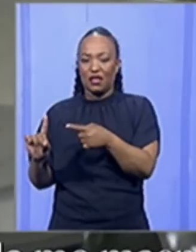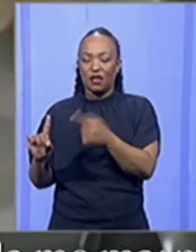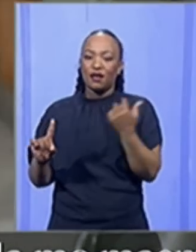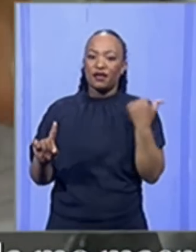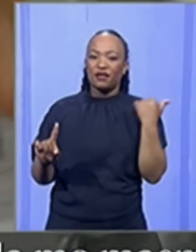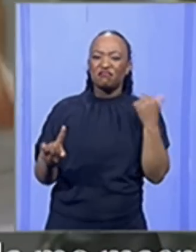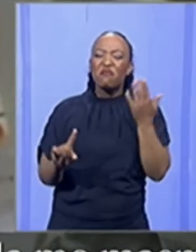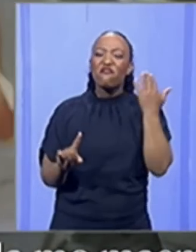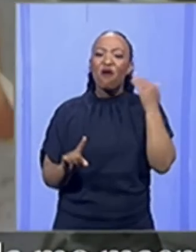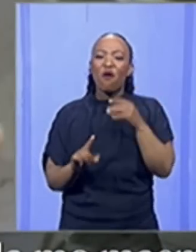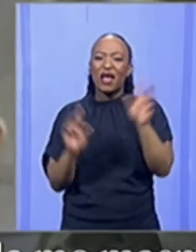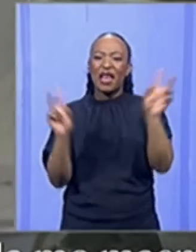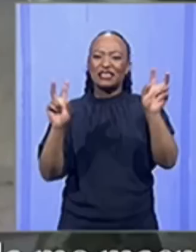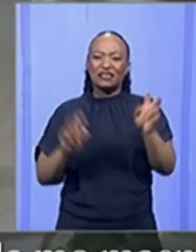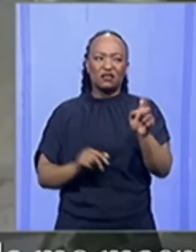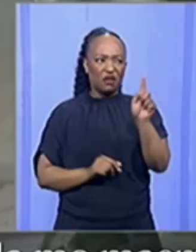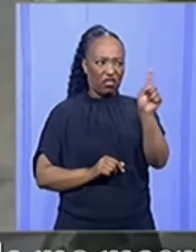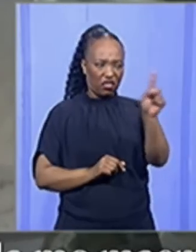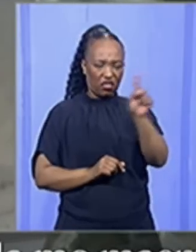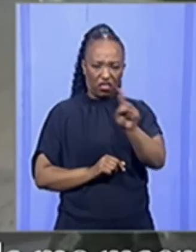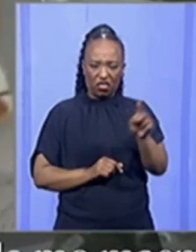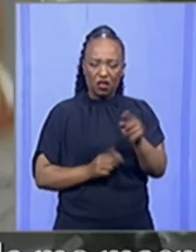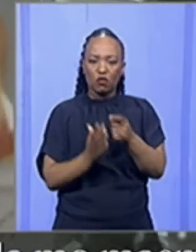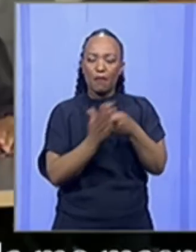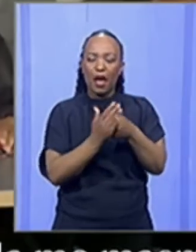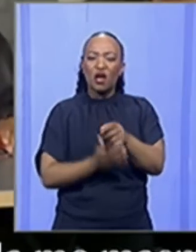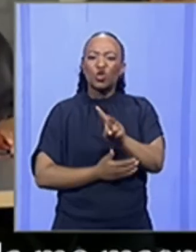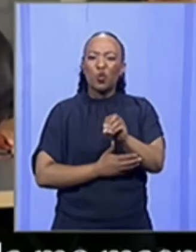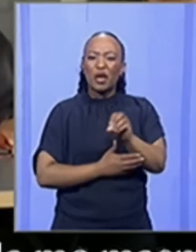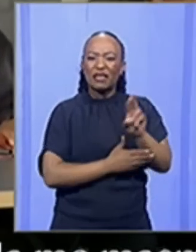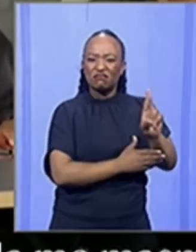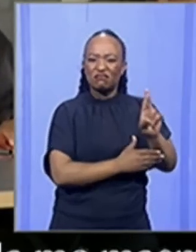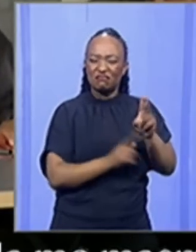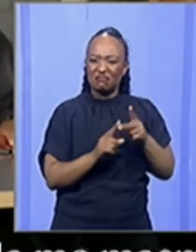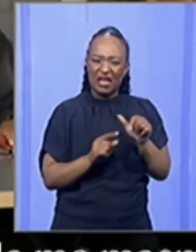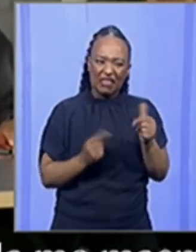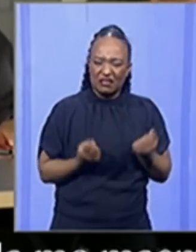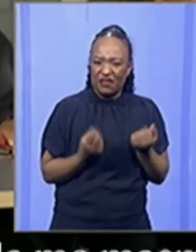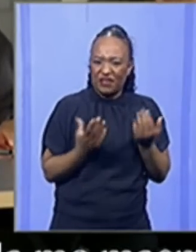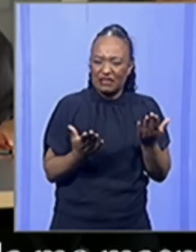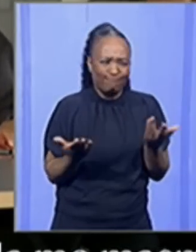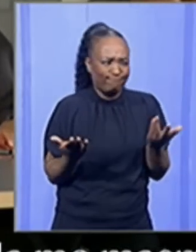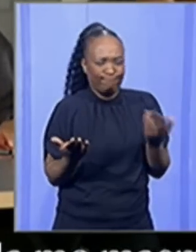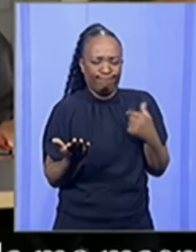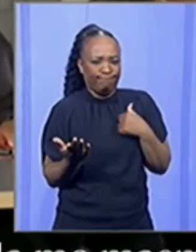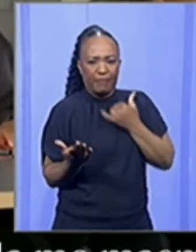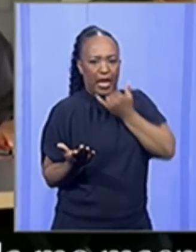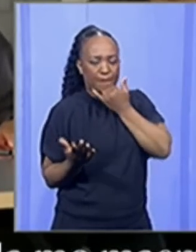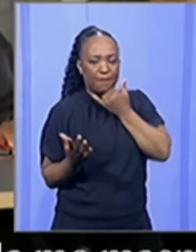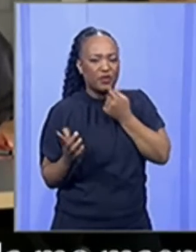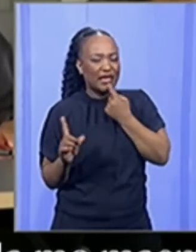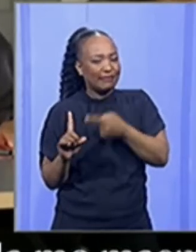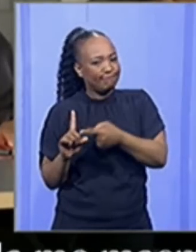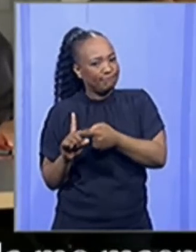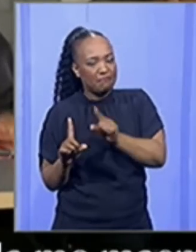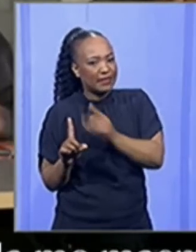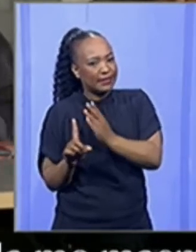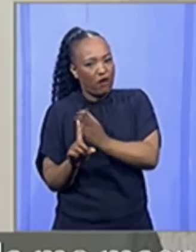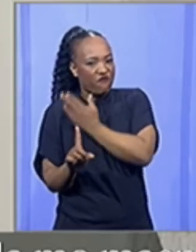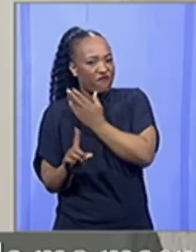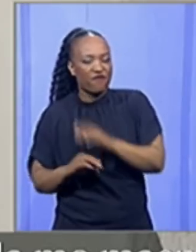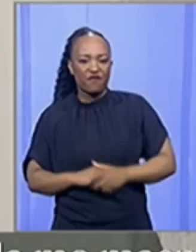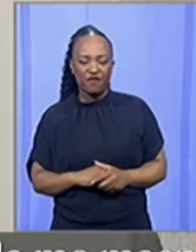ya diranta di le 200 le tlhokego ya thebolelo ya ditirelo e le motheo wa boikuelo jwa gore Gwamanda a emele kwa thoko.